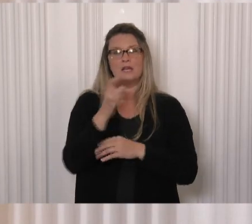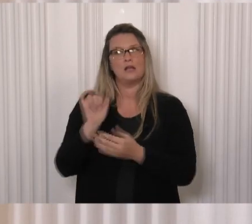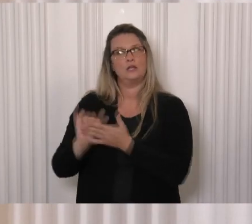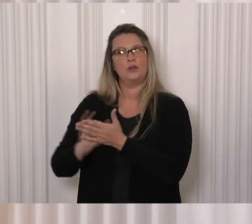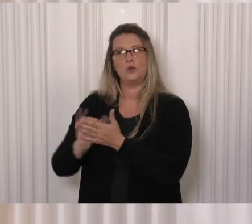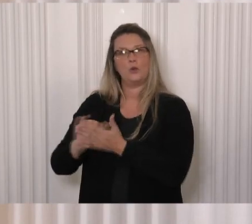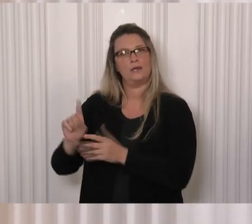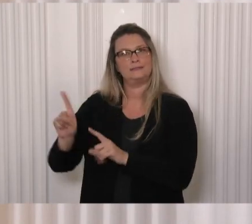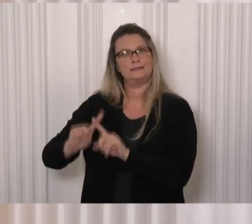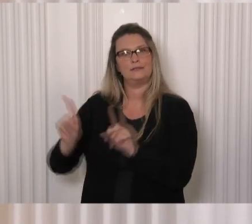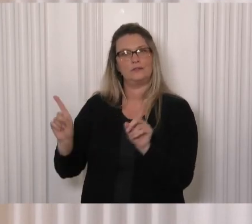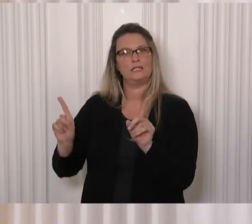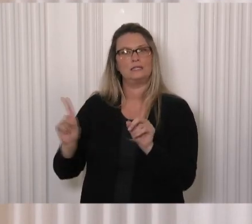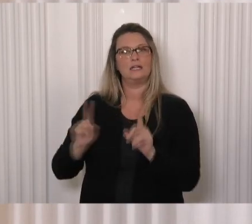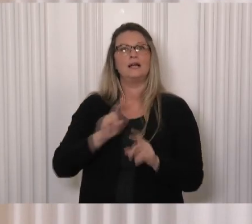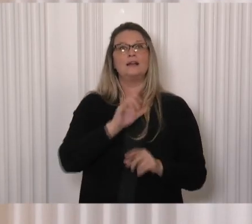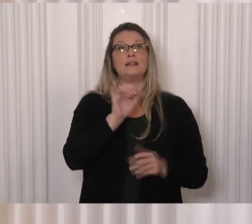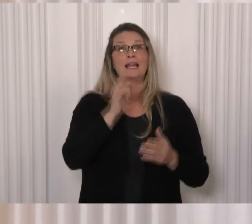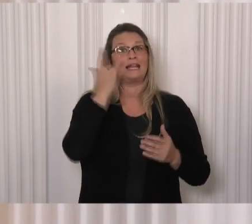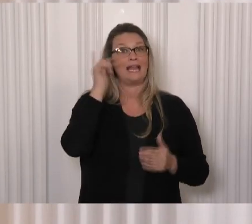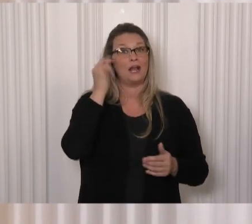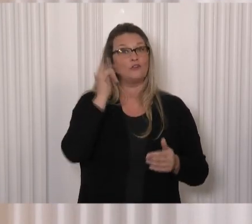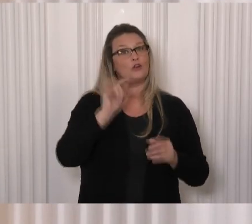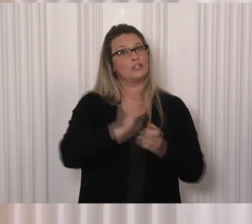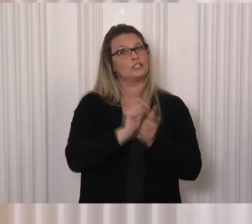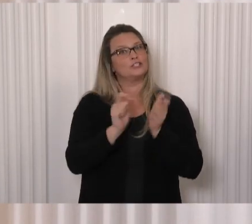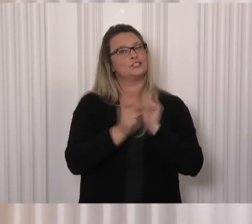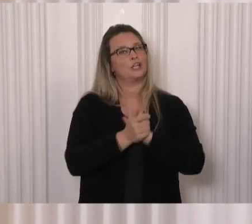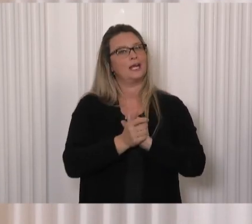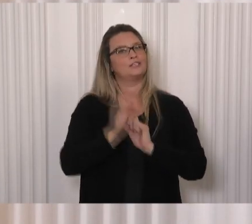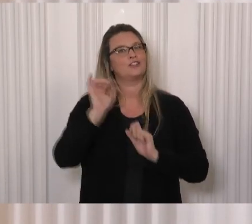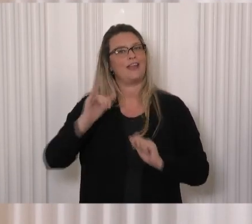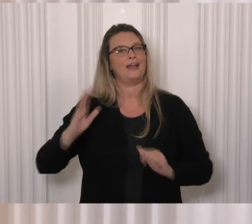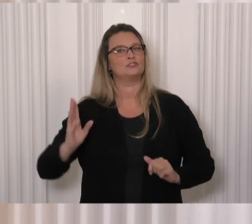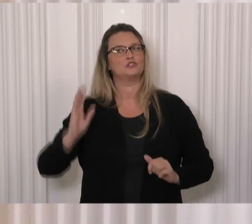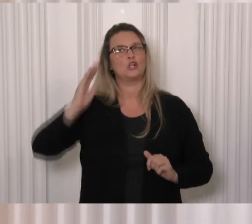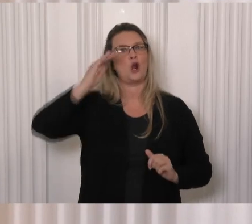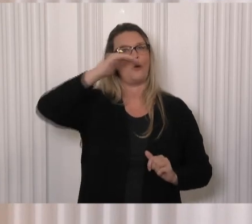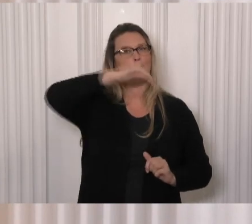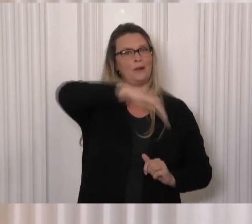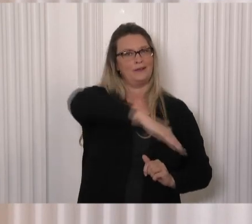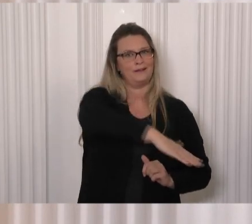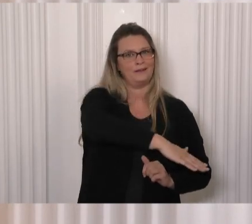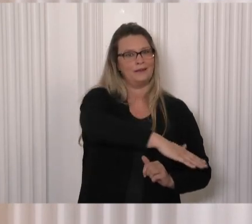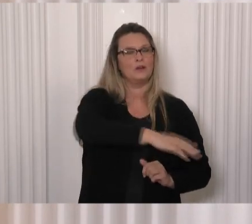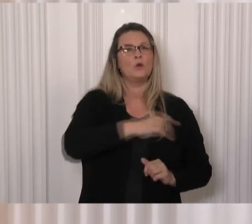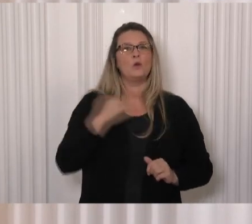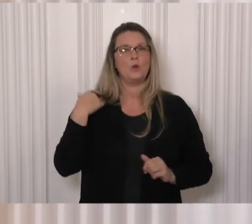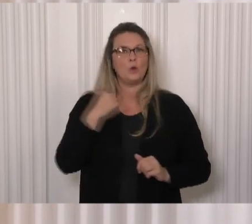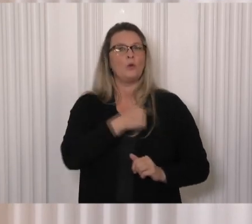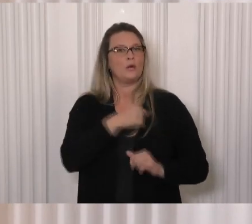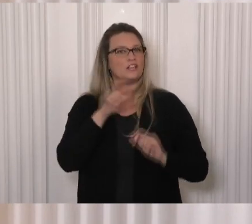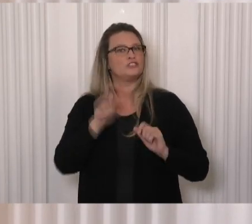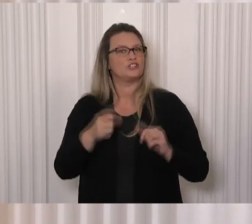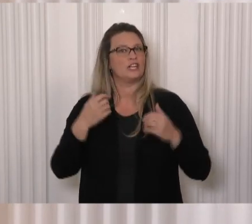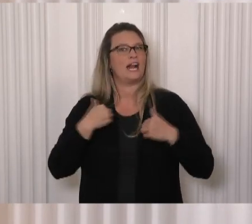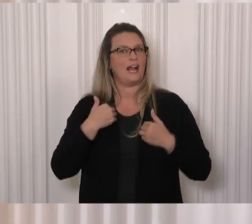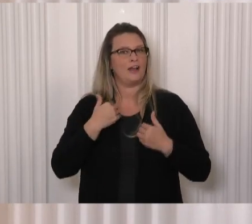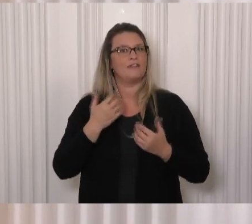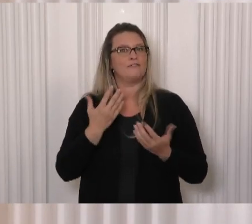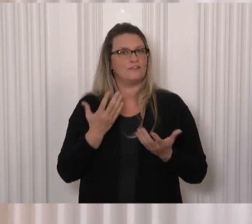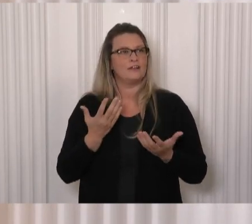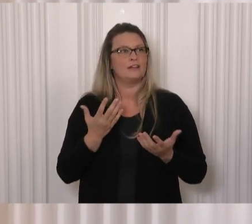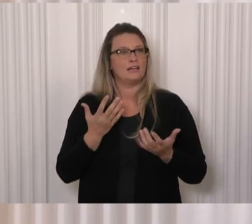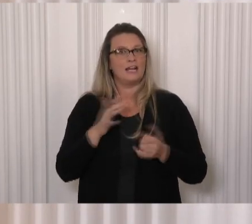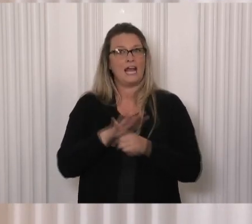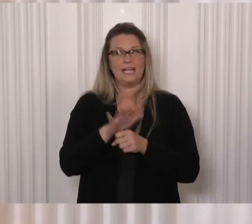also changed the slope of that logarithmic curve of spread. So we should have every reason to believe that